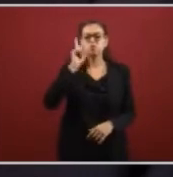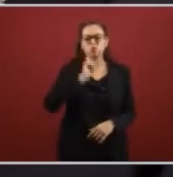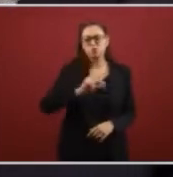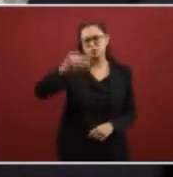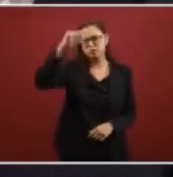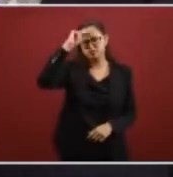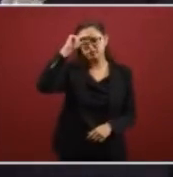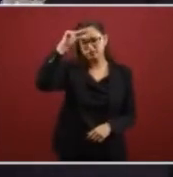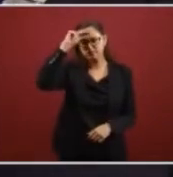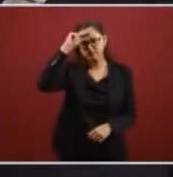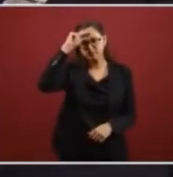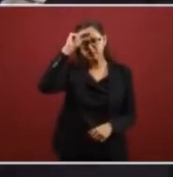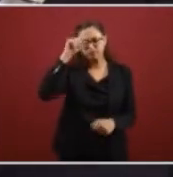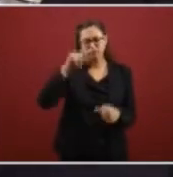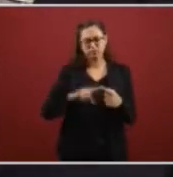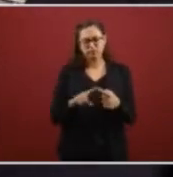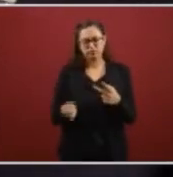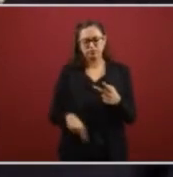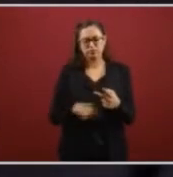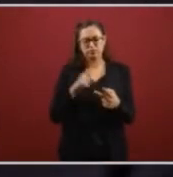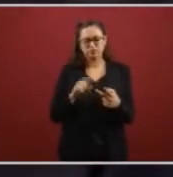She's an intelligent woman.